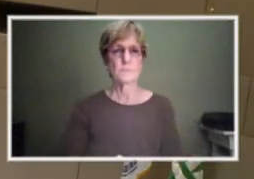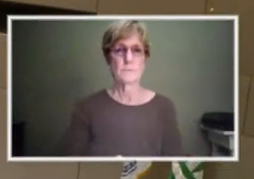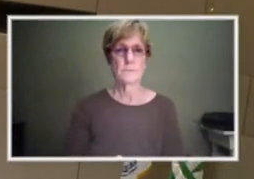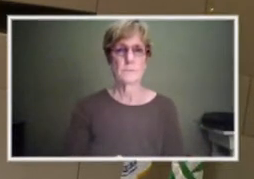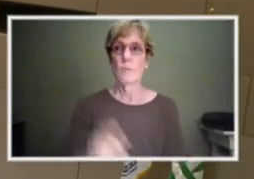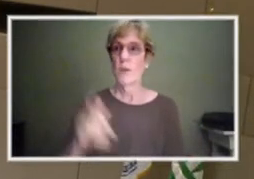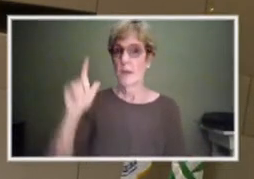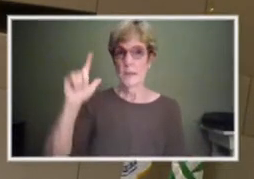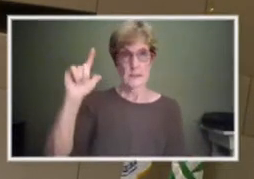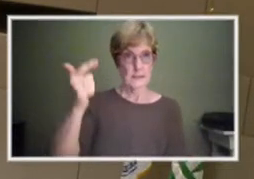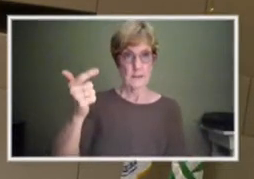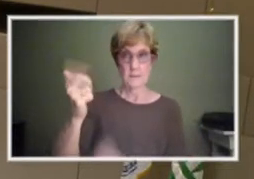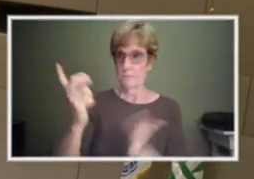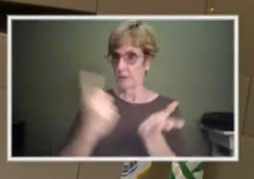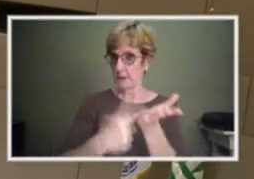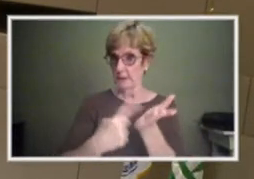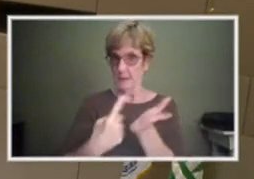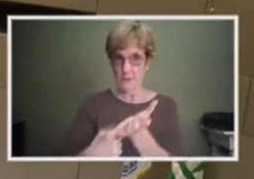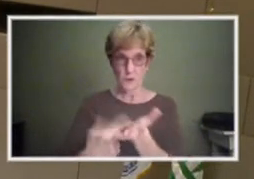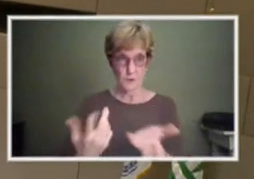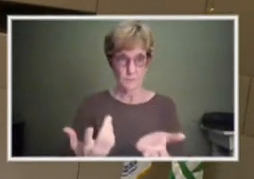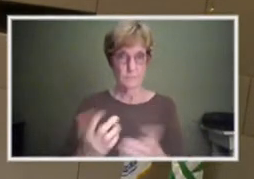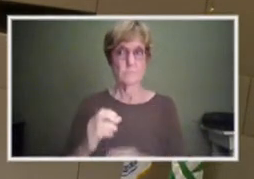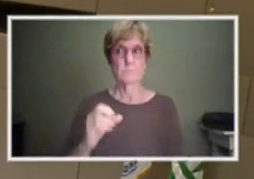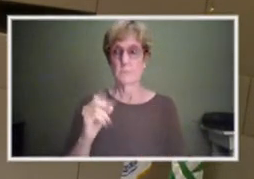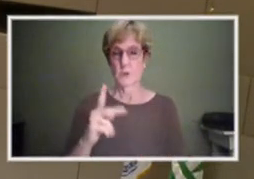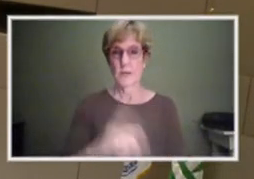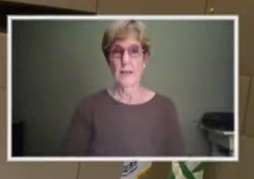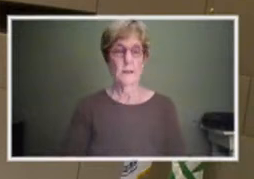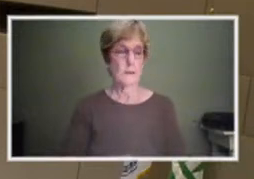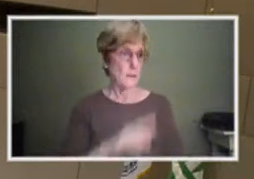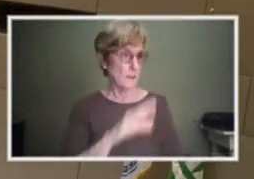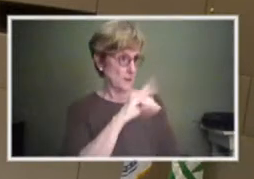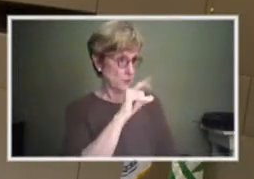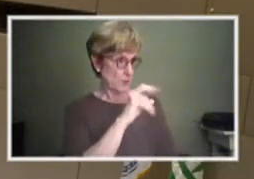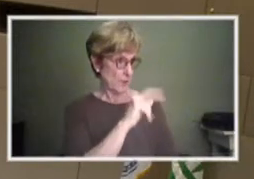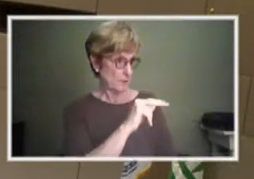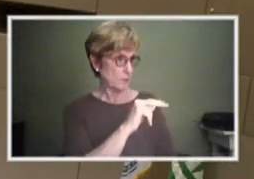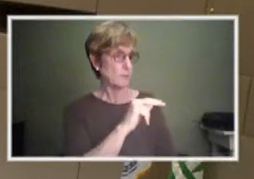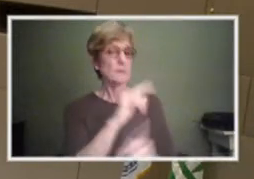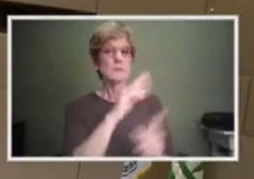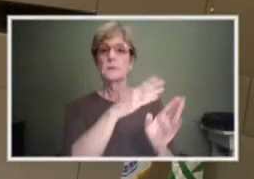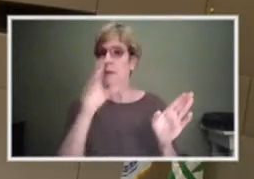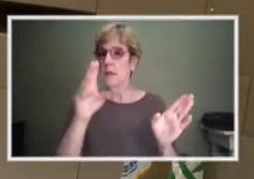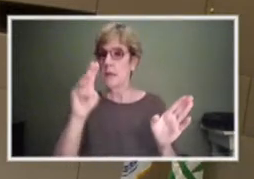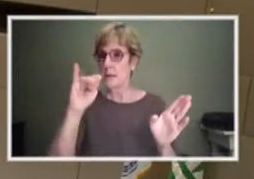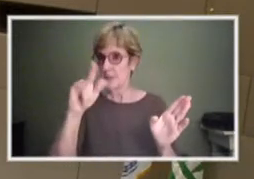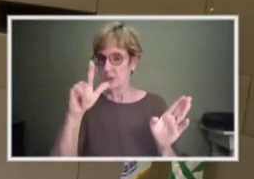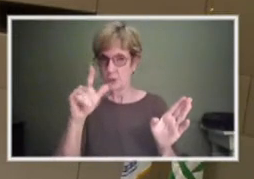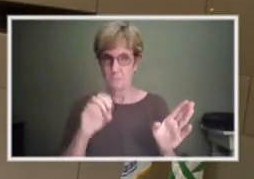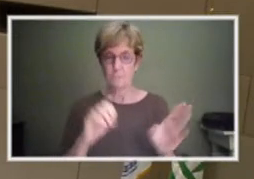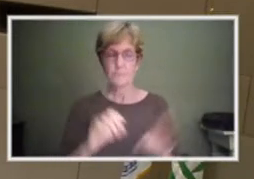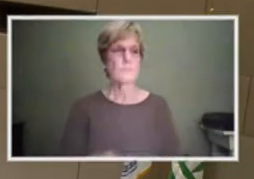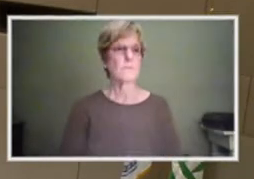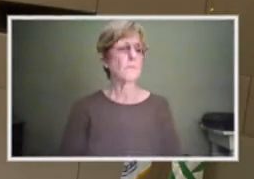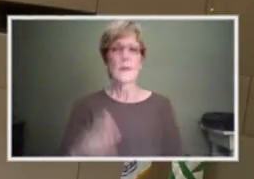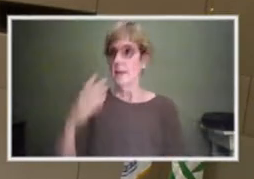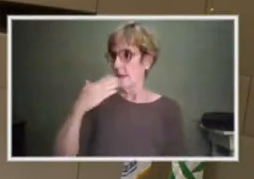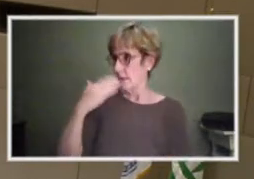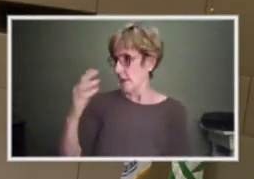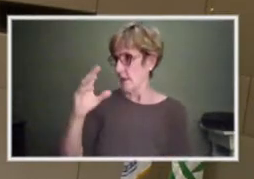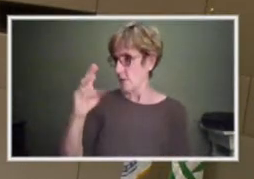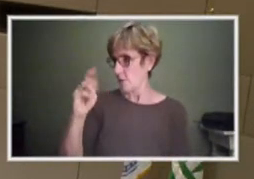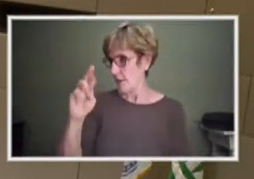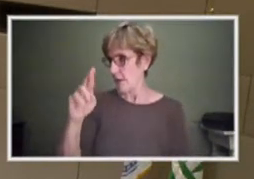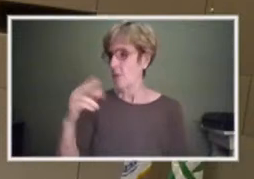second. Is there any discussion? All right. Ms. Johnson, followed by Mr. Mitchell. Thank you. Thank you, Madam Mayor. And we did have